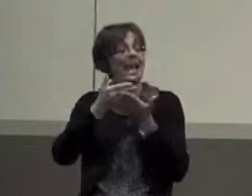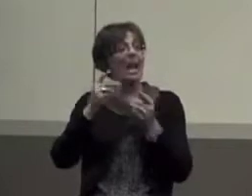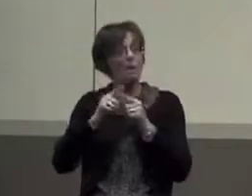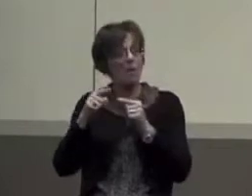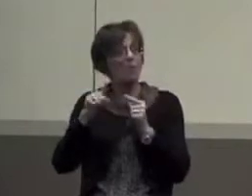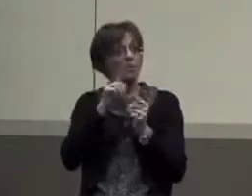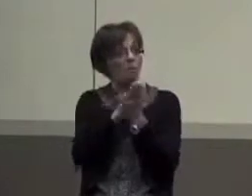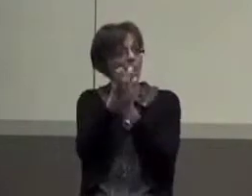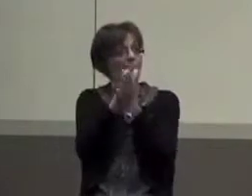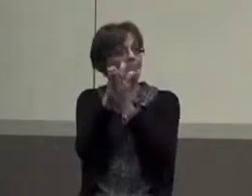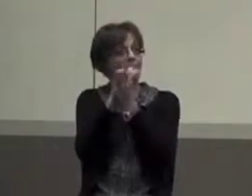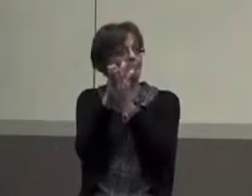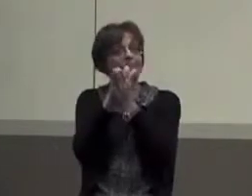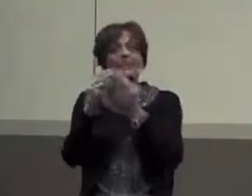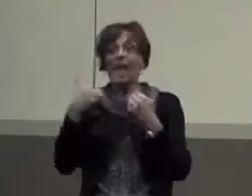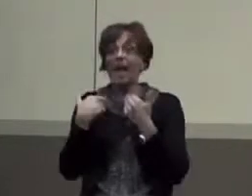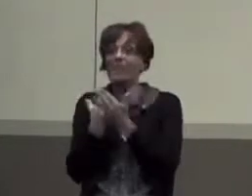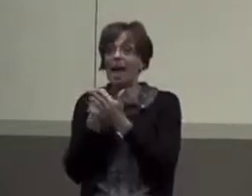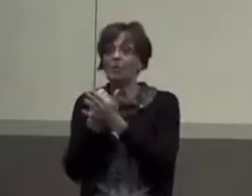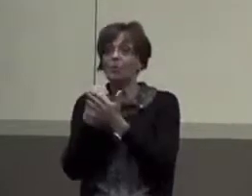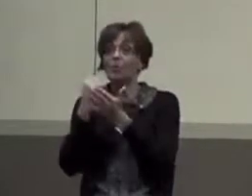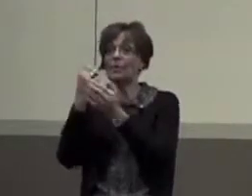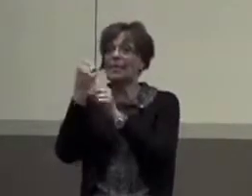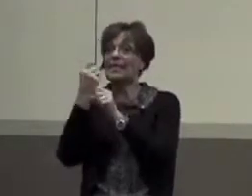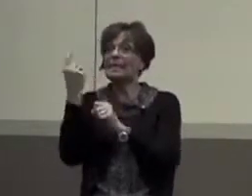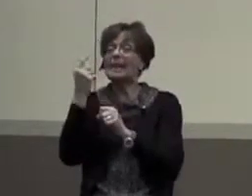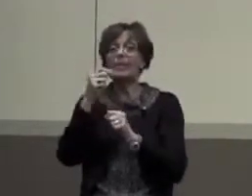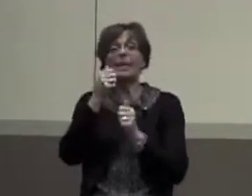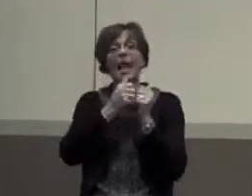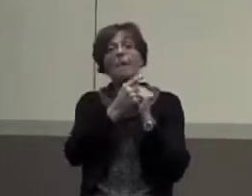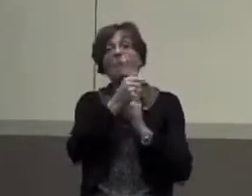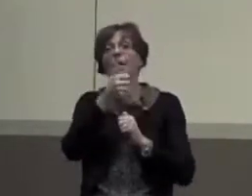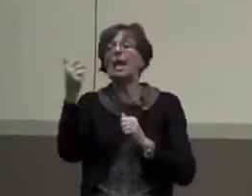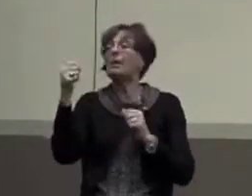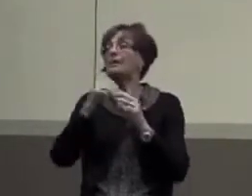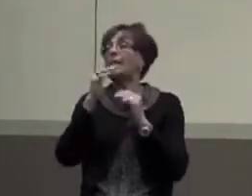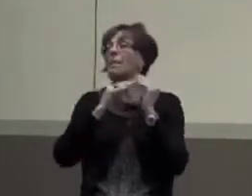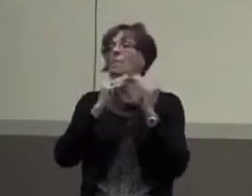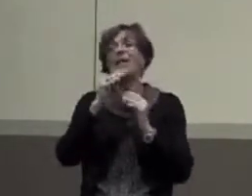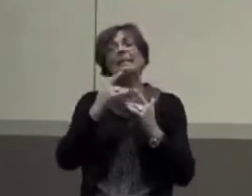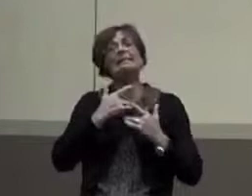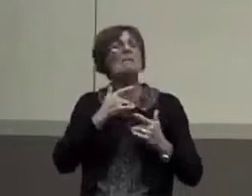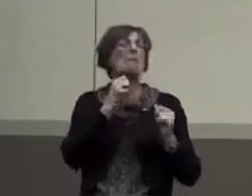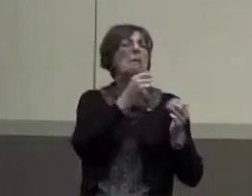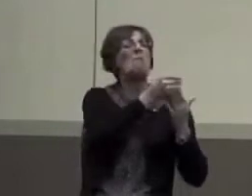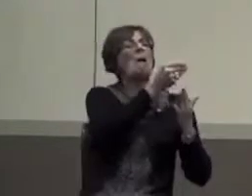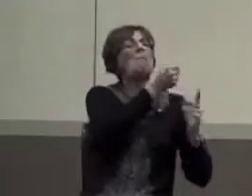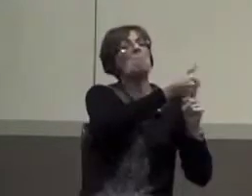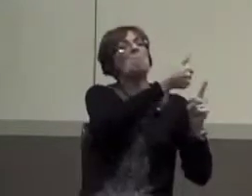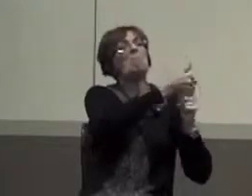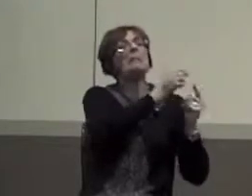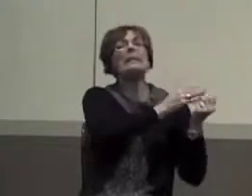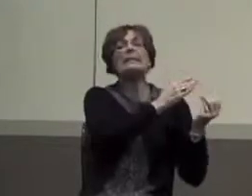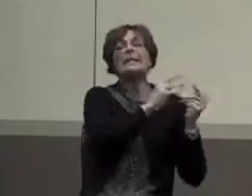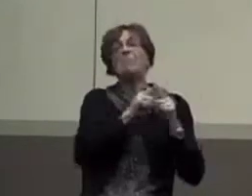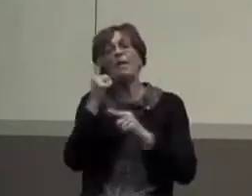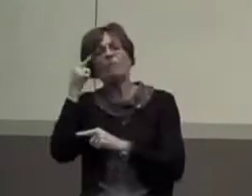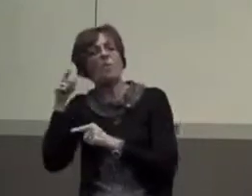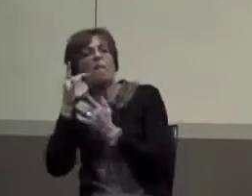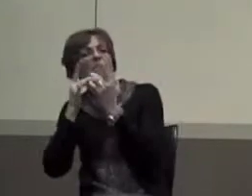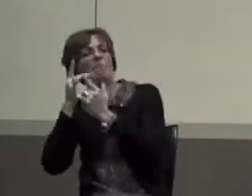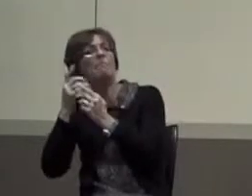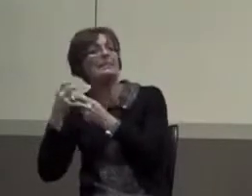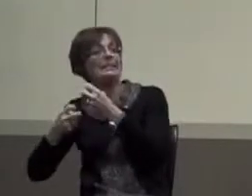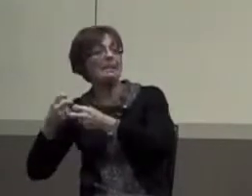be able to have an opportunity to get something that everyone else in the building typically can get pretty easily, but for them it would really be difficult. And